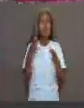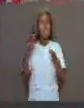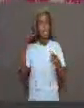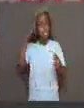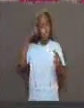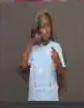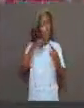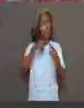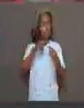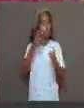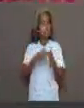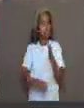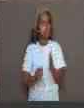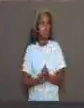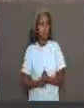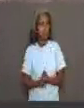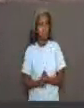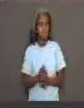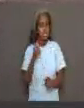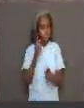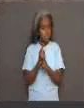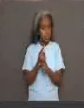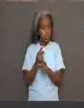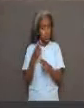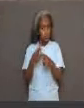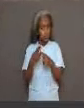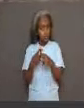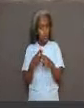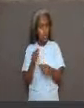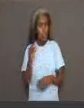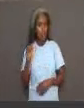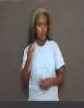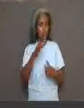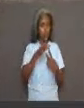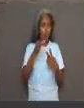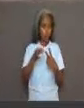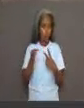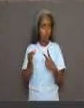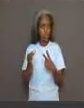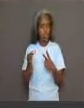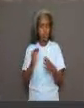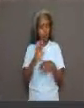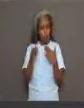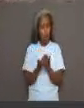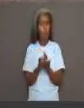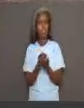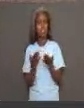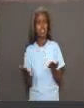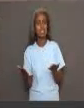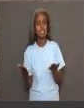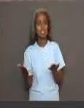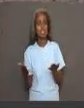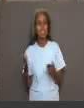scored. Just to name a few options, the home team might win